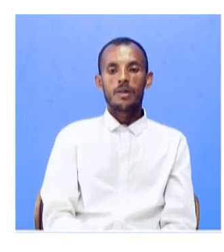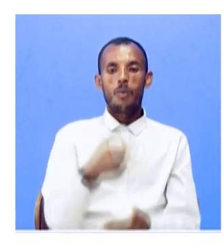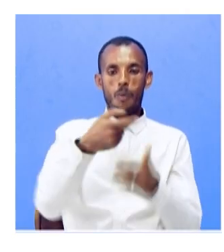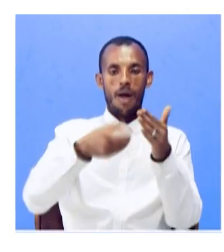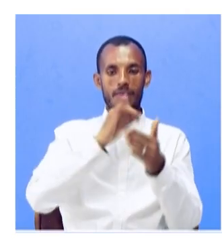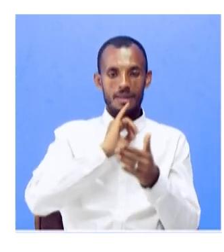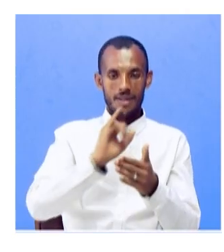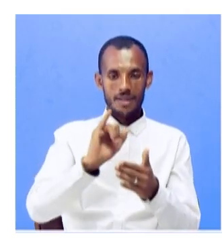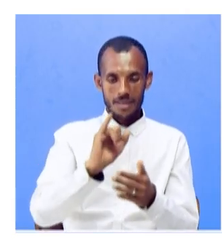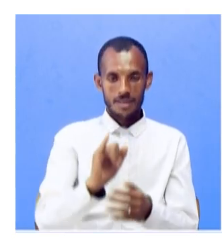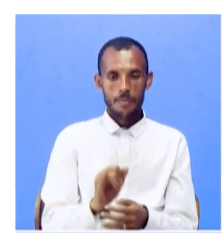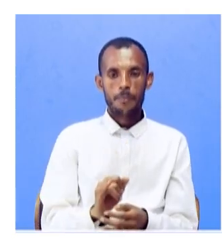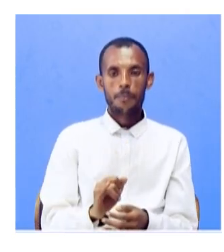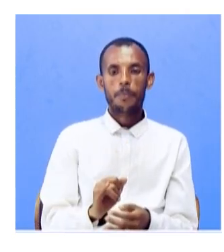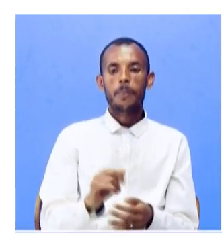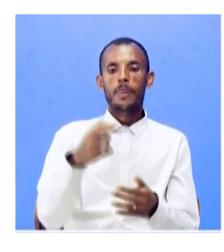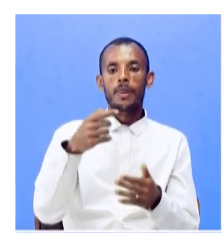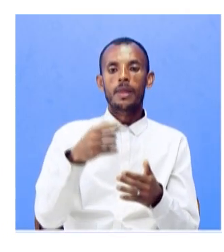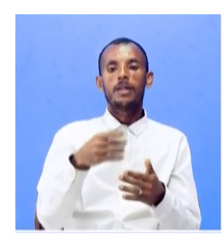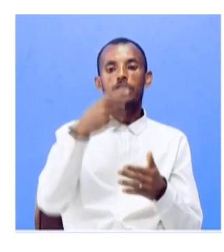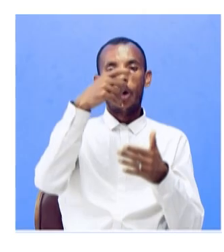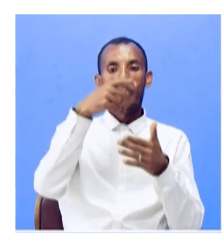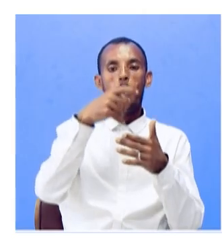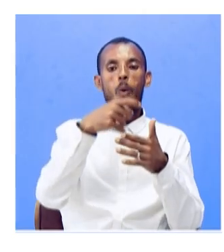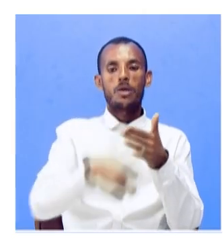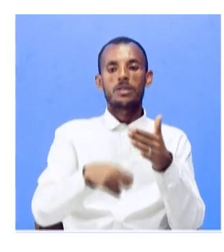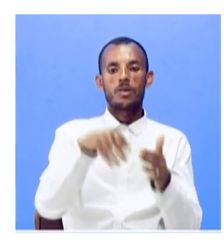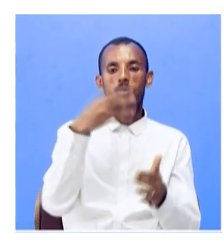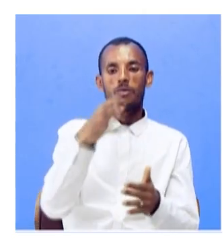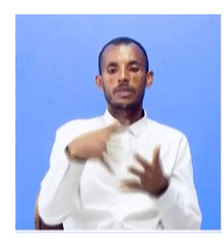the cost? The cost of the machine